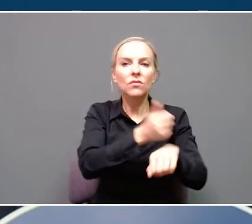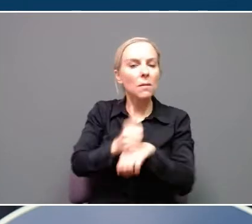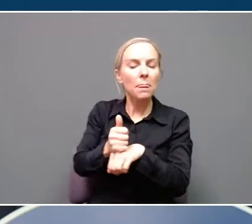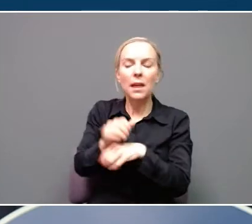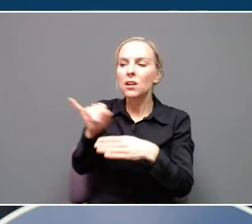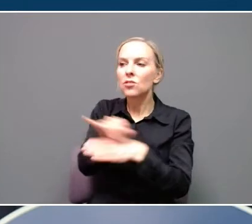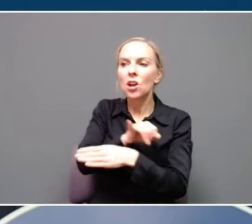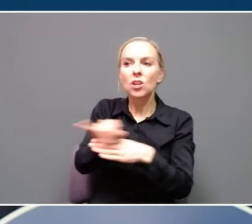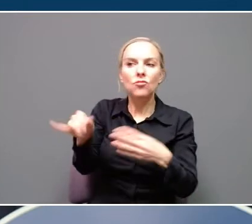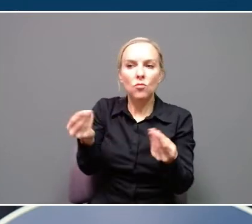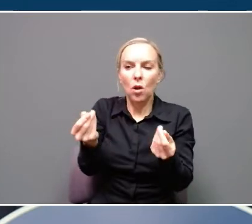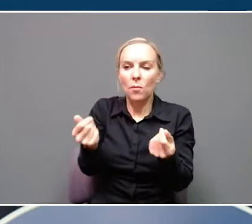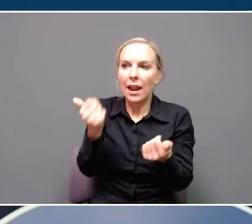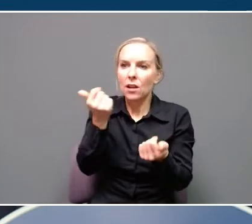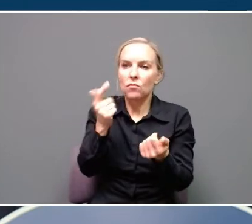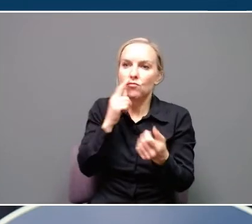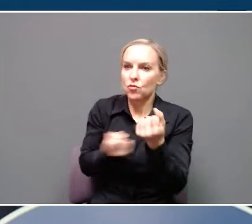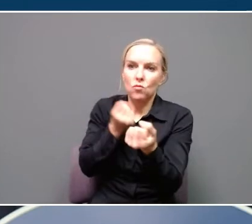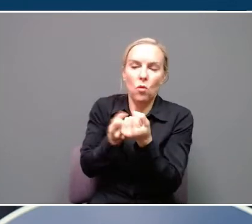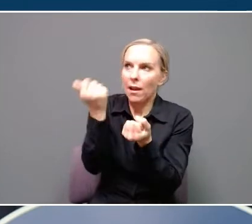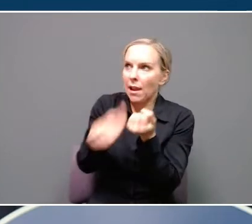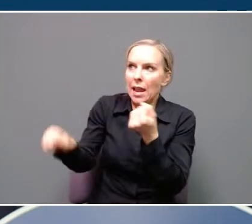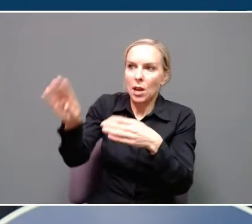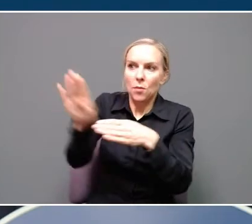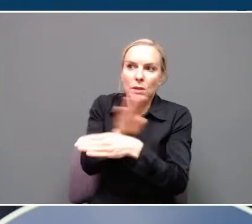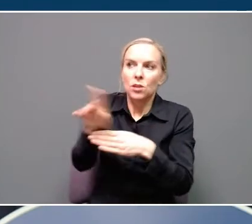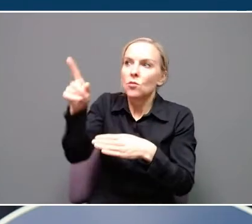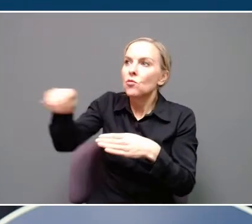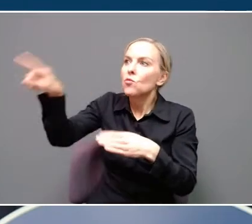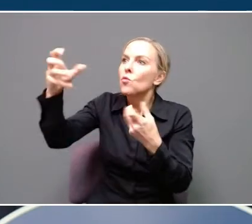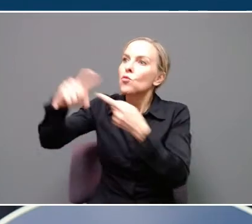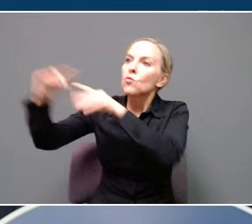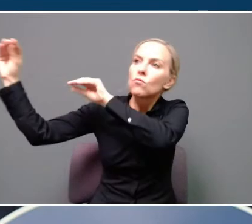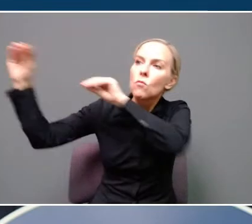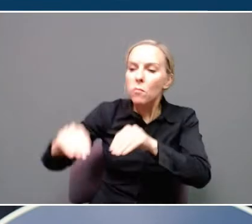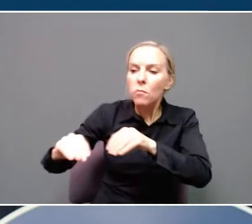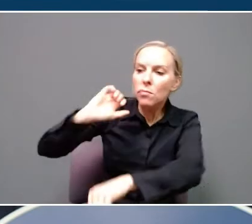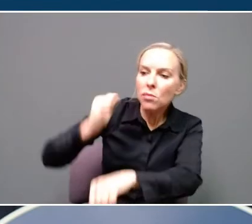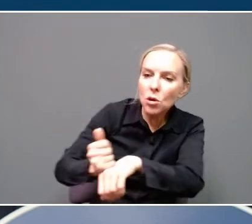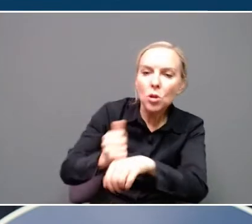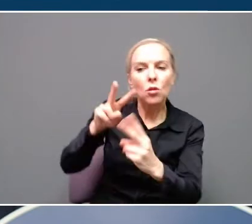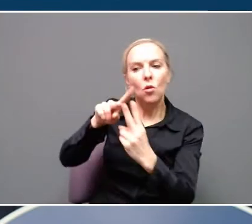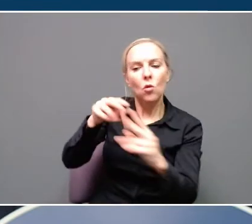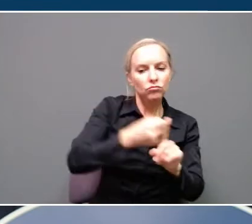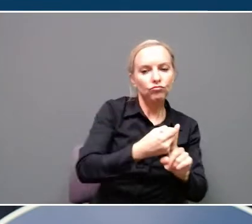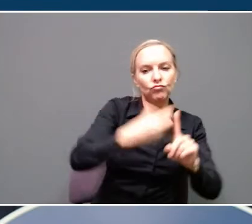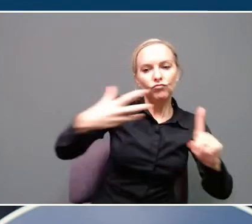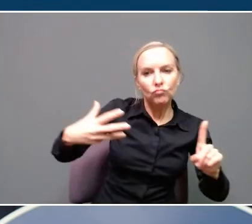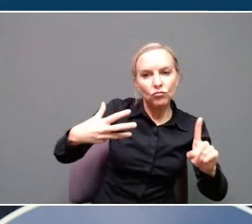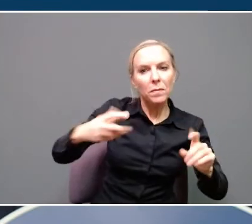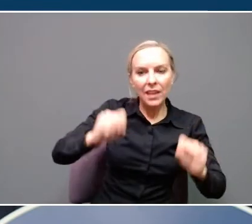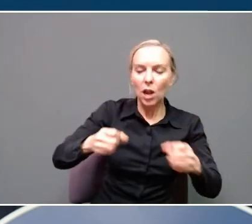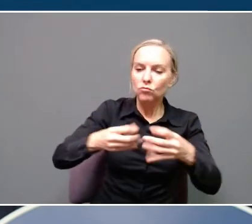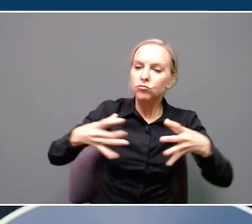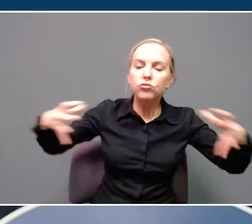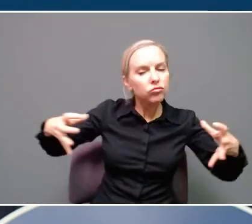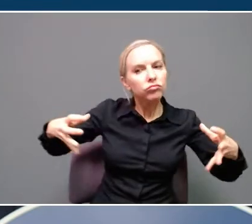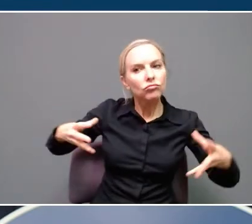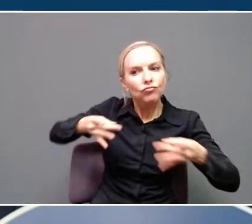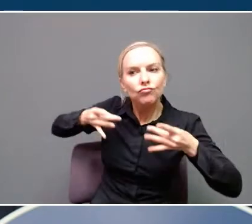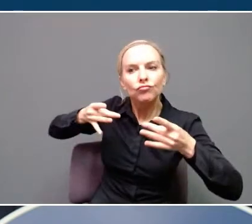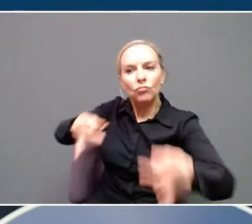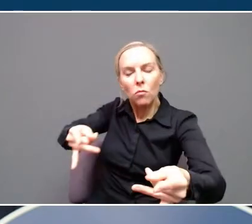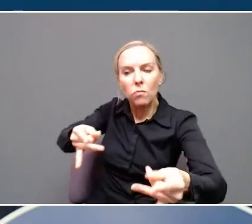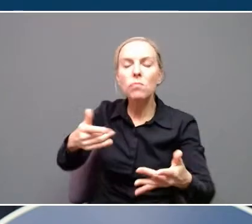company or business looking to expand and grow their operations quickly and efficiently. Our promise, one of the reasons that we're winning over